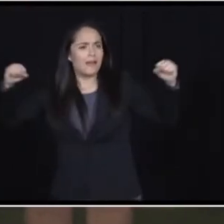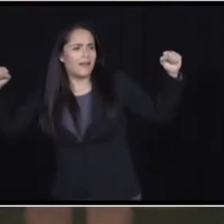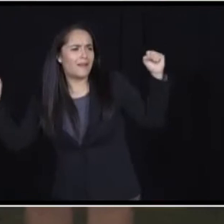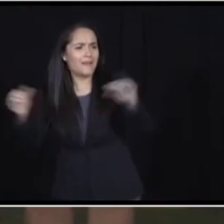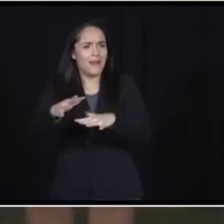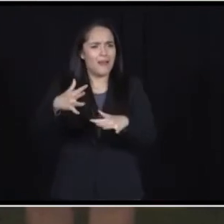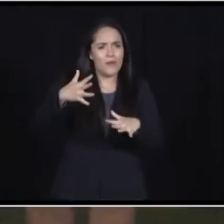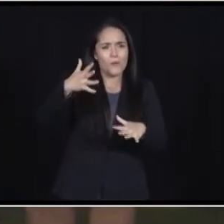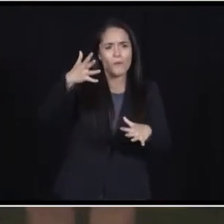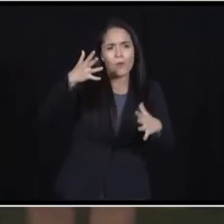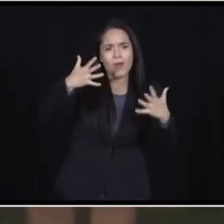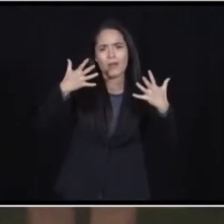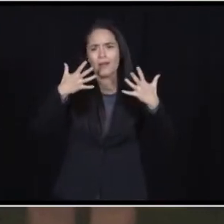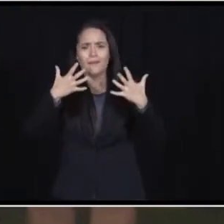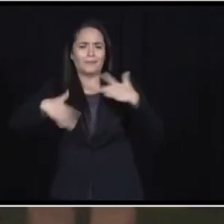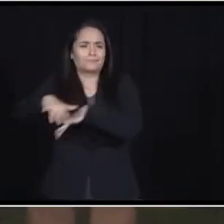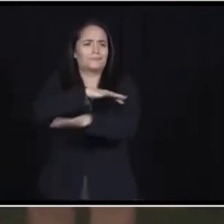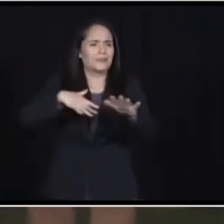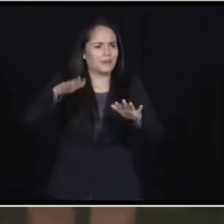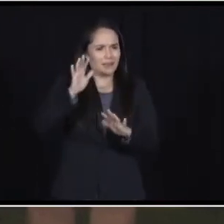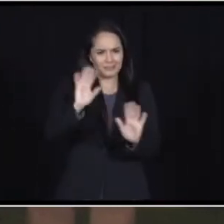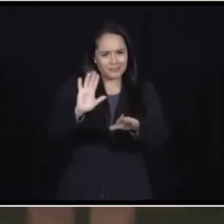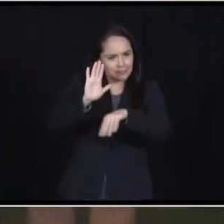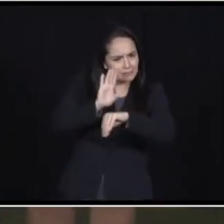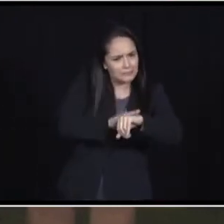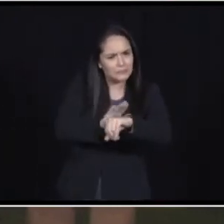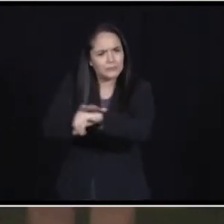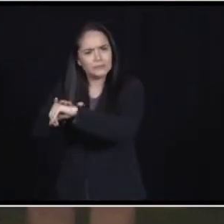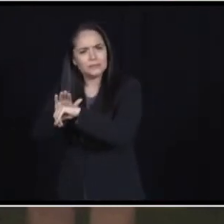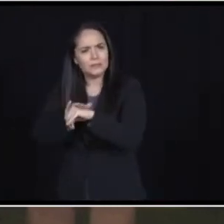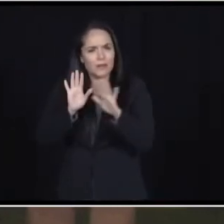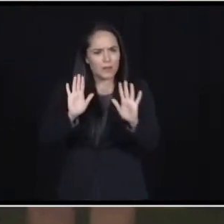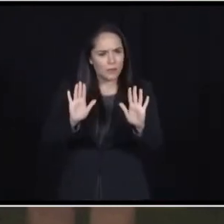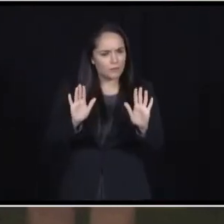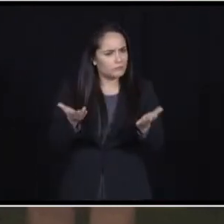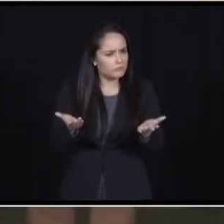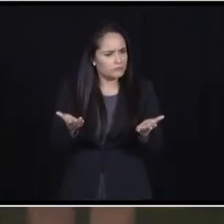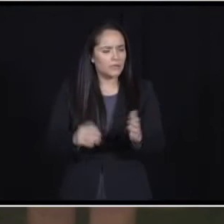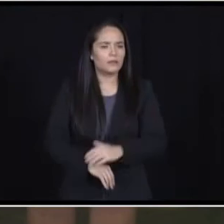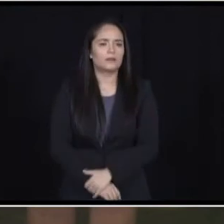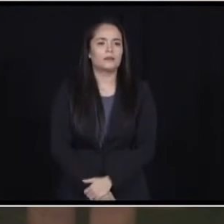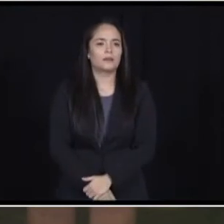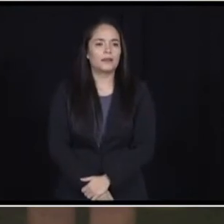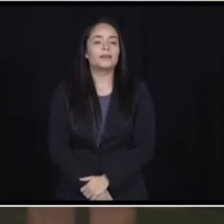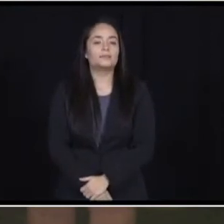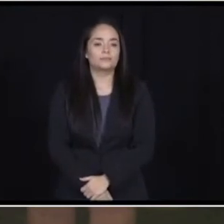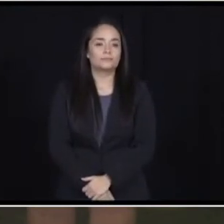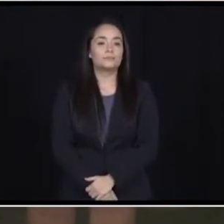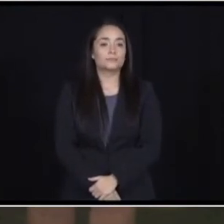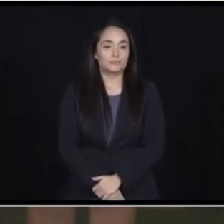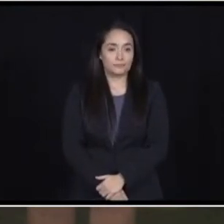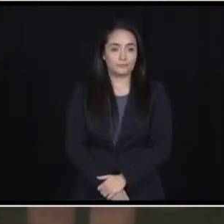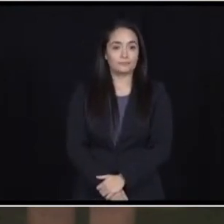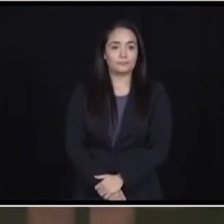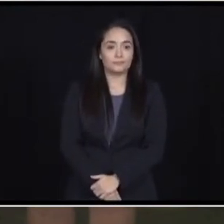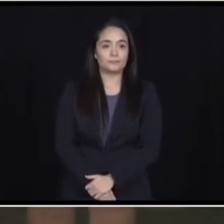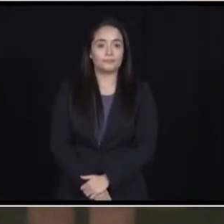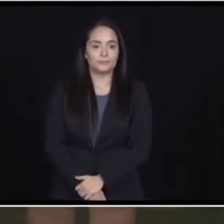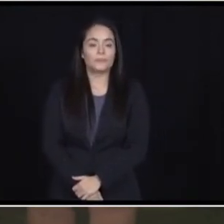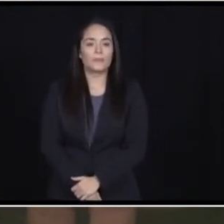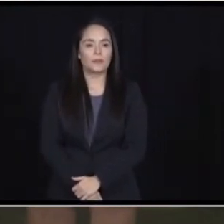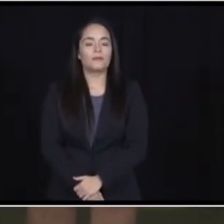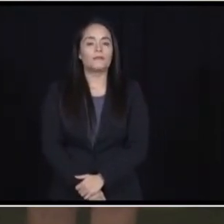think so, but Dr. Williams, you know, he's a positive doctor. He's always looking at the glass as half full, and we all have to stay positive. We all